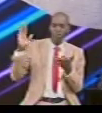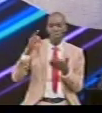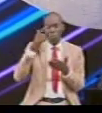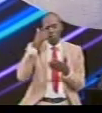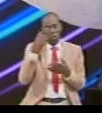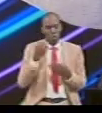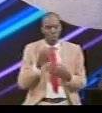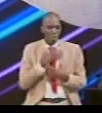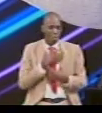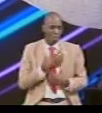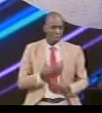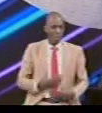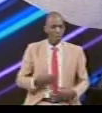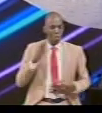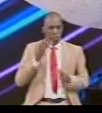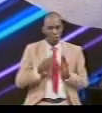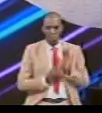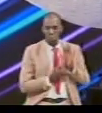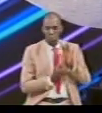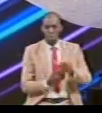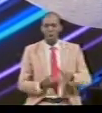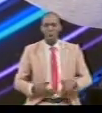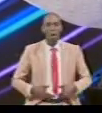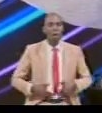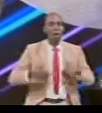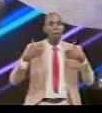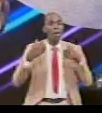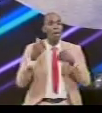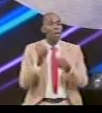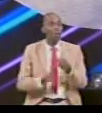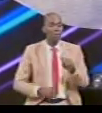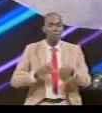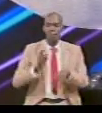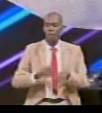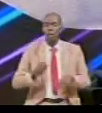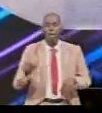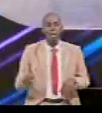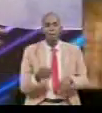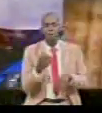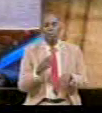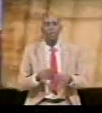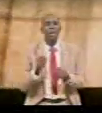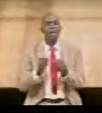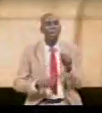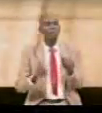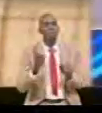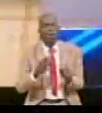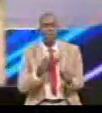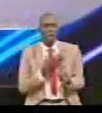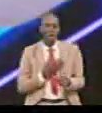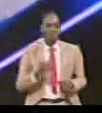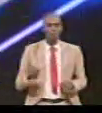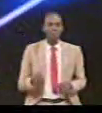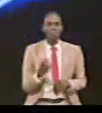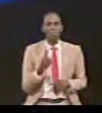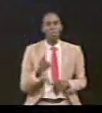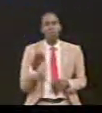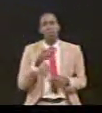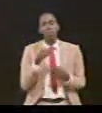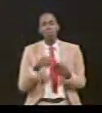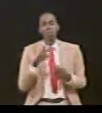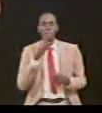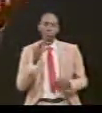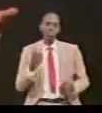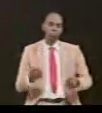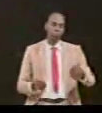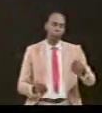will express anger. Anytime and every time, anywhere and everywhere, when you are driving on the road and, you